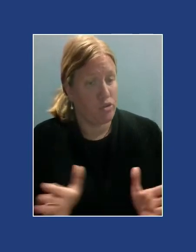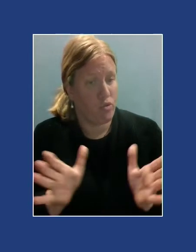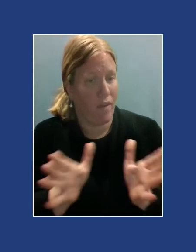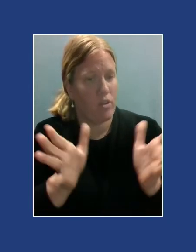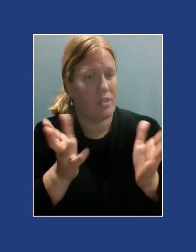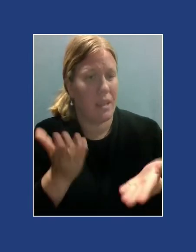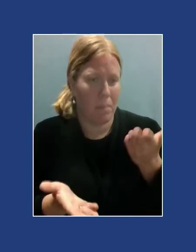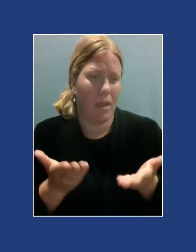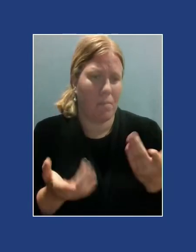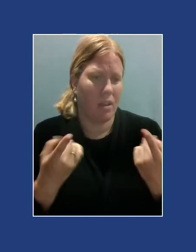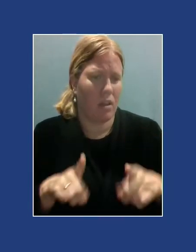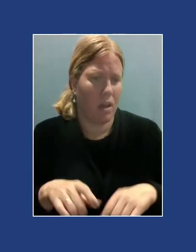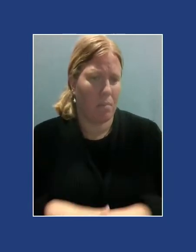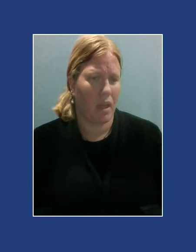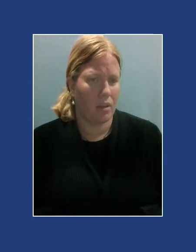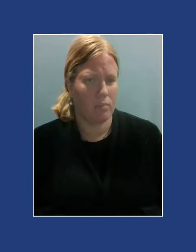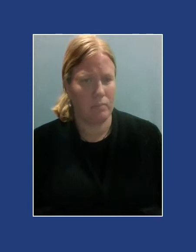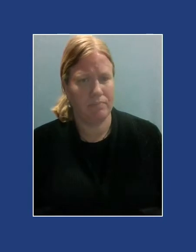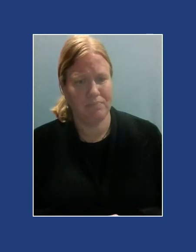at play.